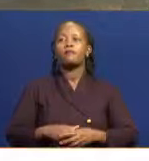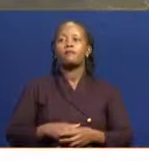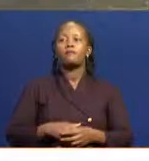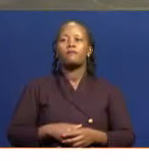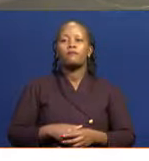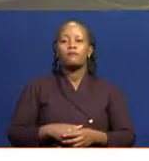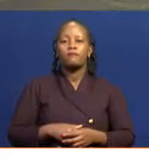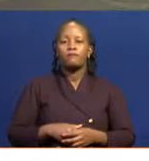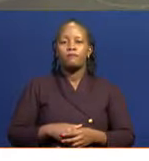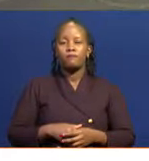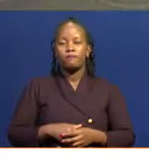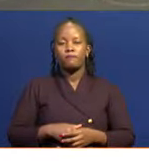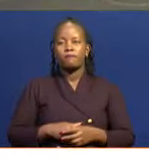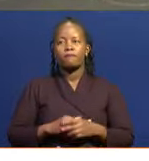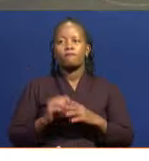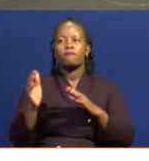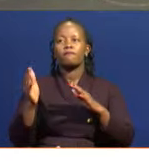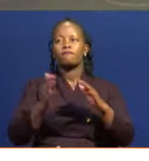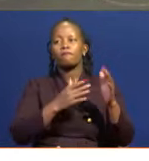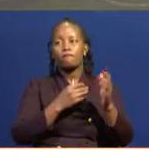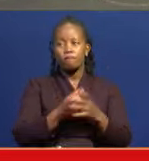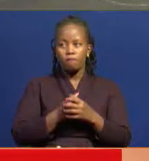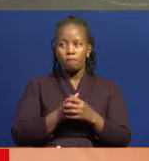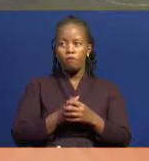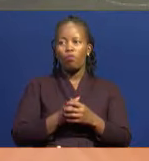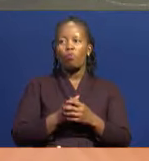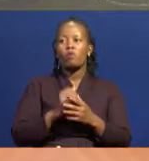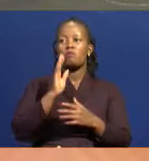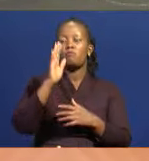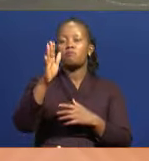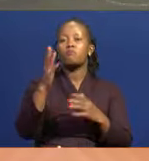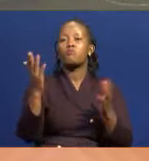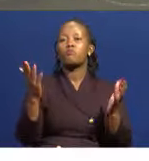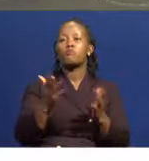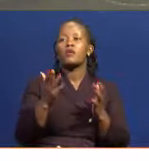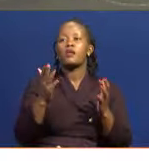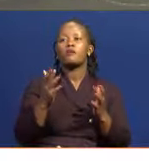Now back to our top story. I want to take you live to the Kenya School of Government, where the head of state is